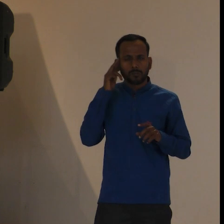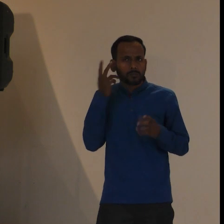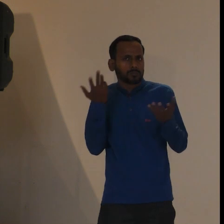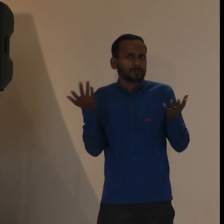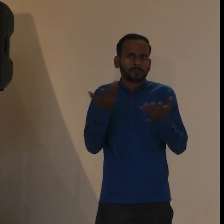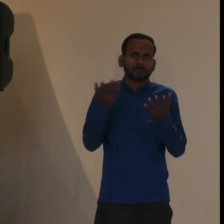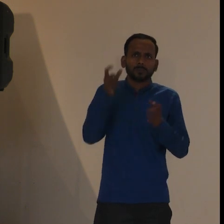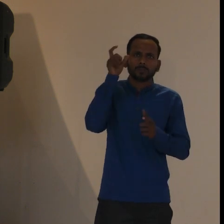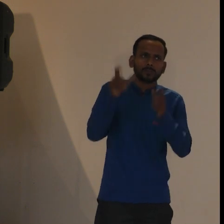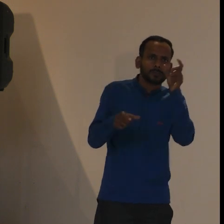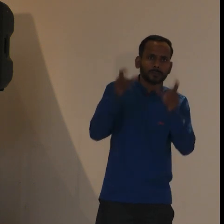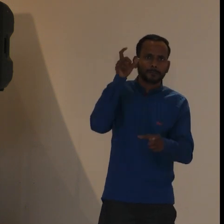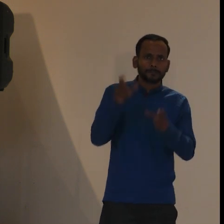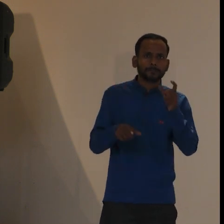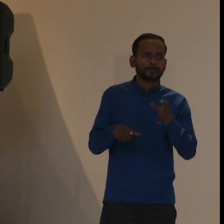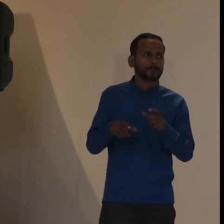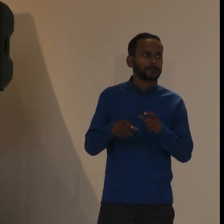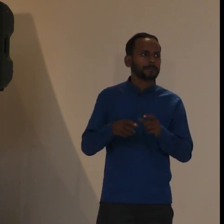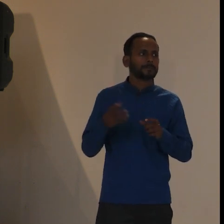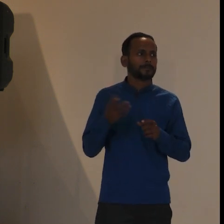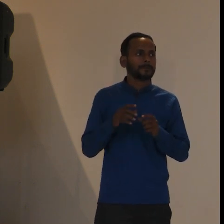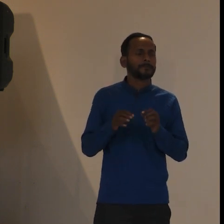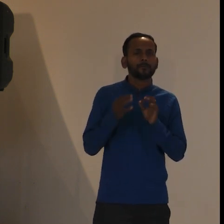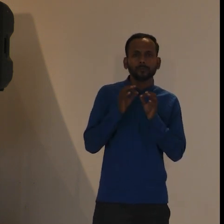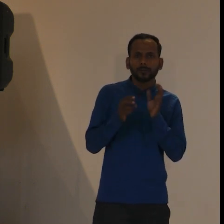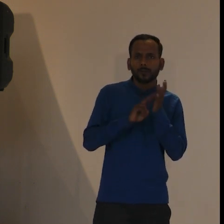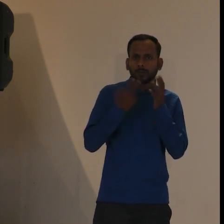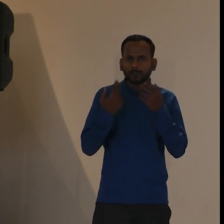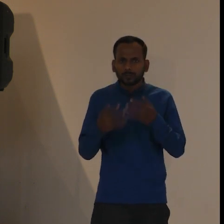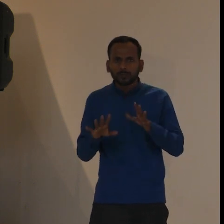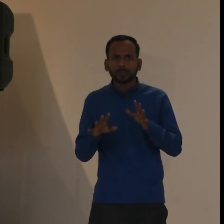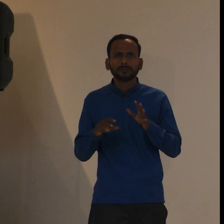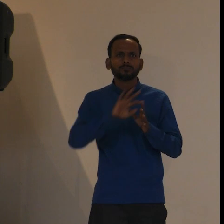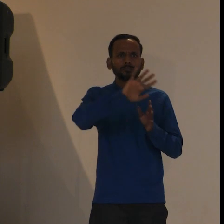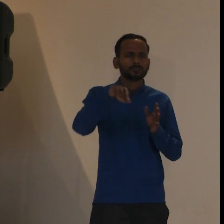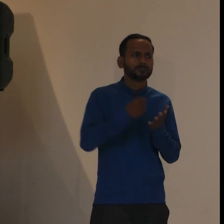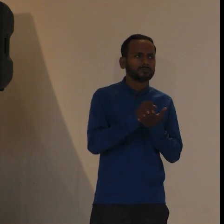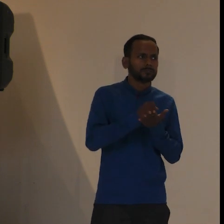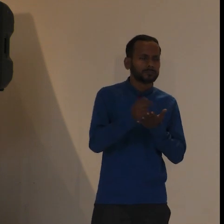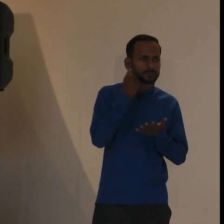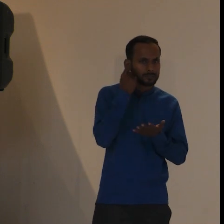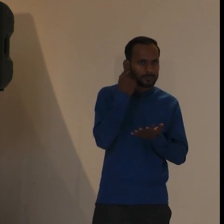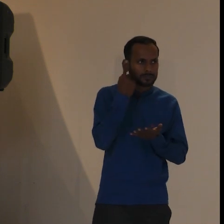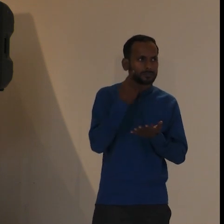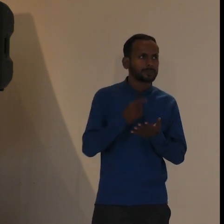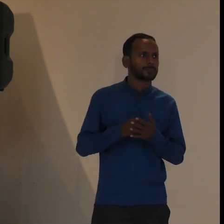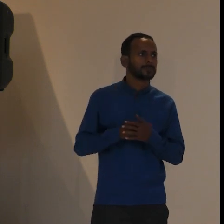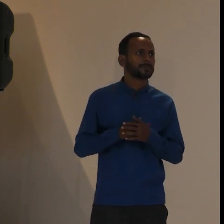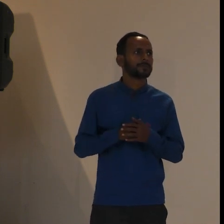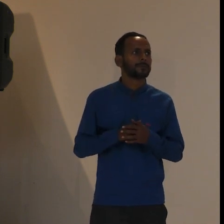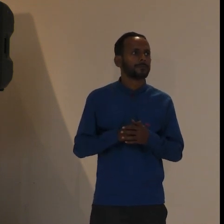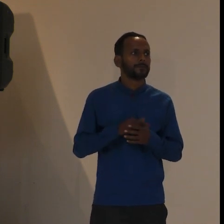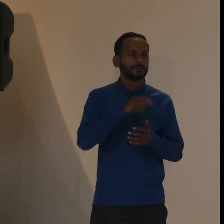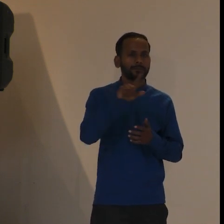the objects, we don't know where they are made. Were they made by Goan artisans, or were they brought in from other places? Who